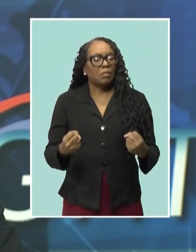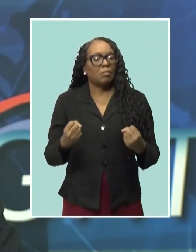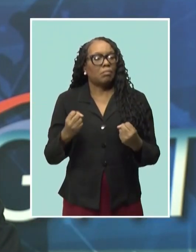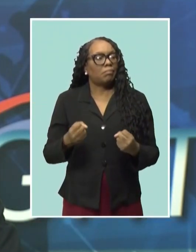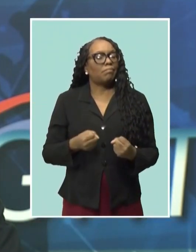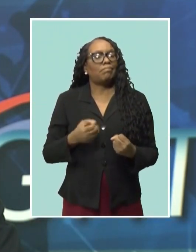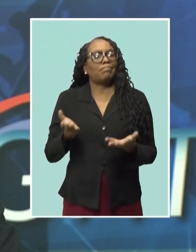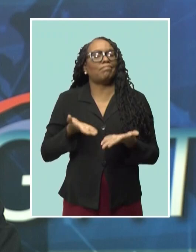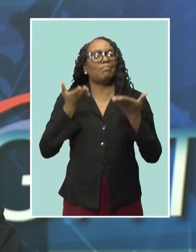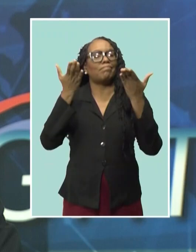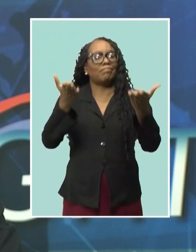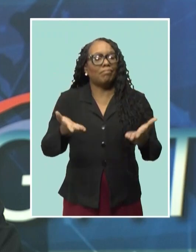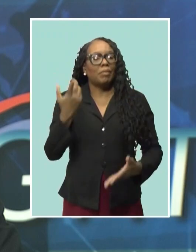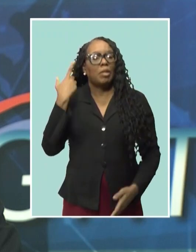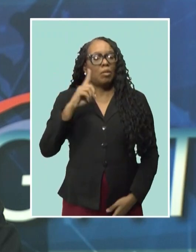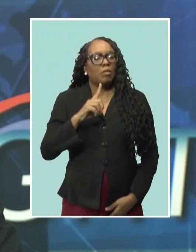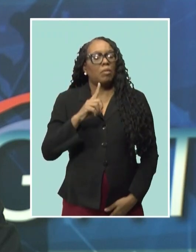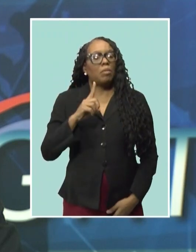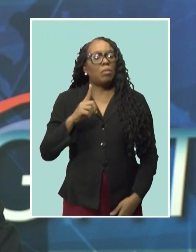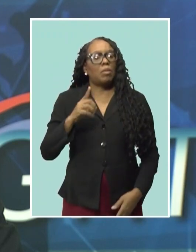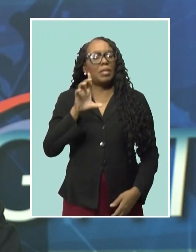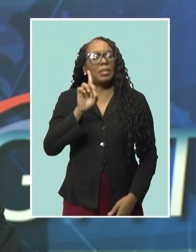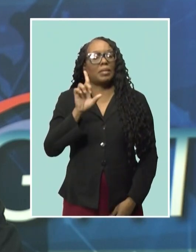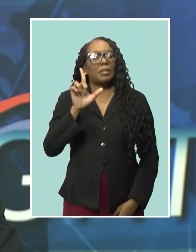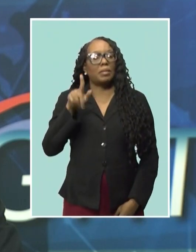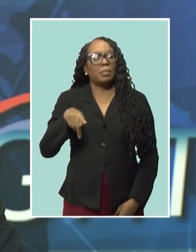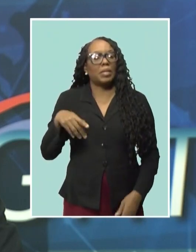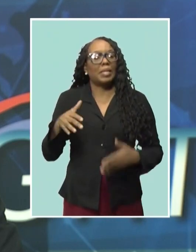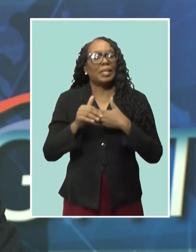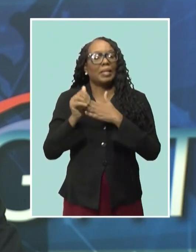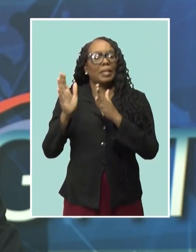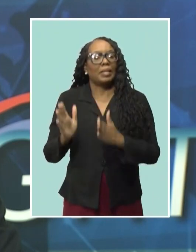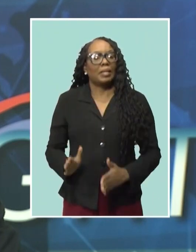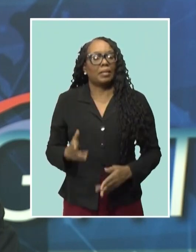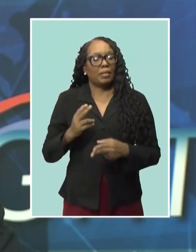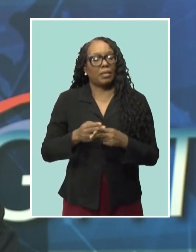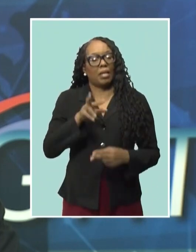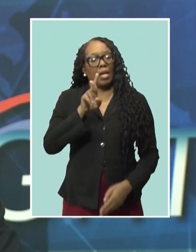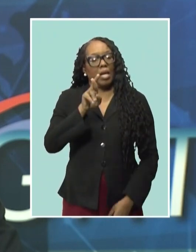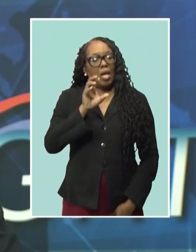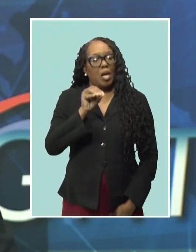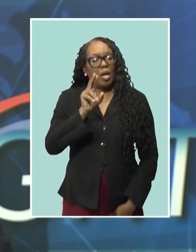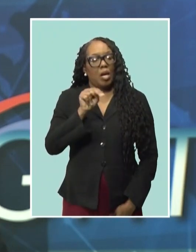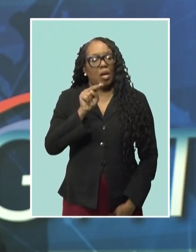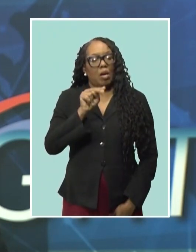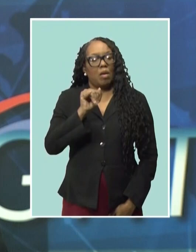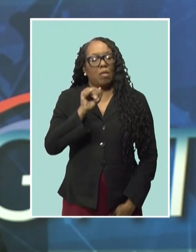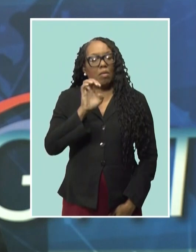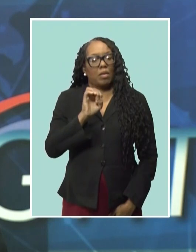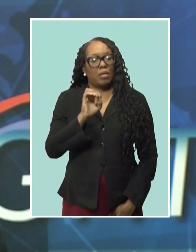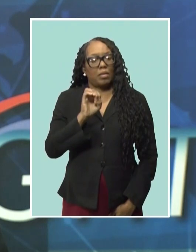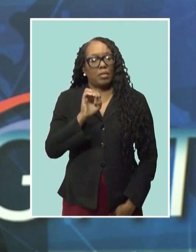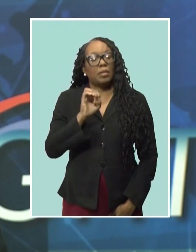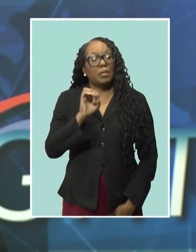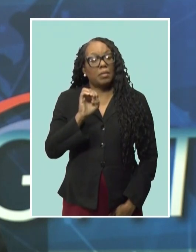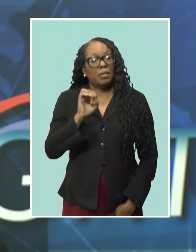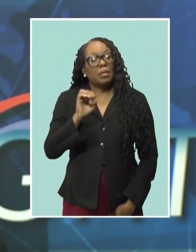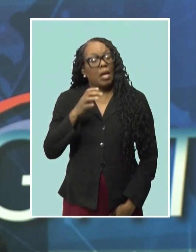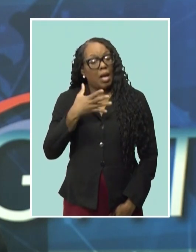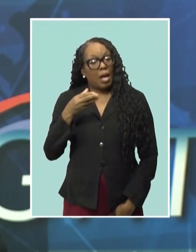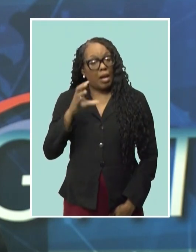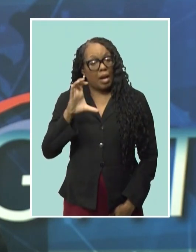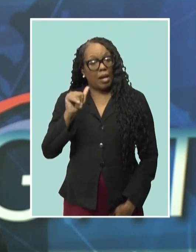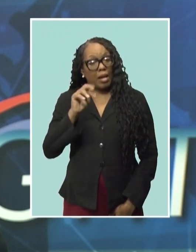filed against the party leader, Dr. Ronnie Yearwood, and the entire Executive Council. As a result, an urgent meeting has